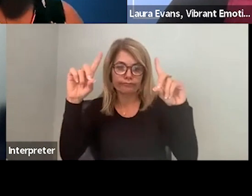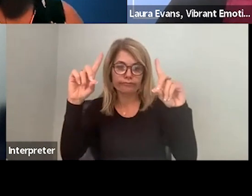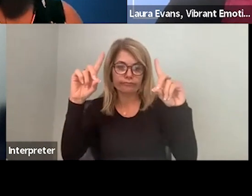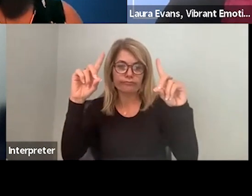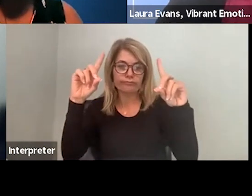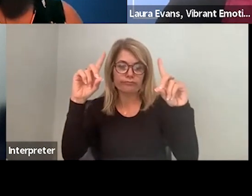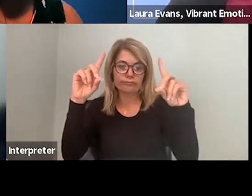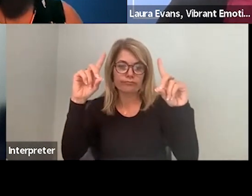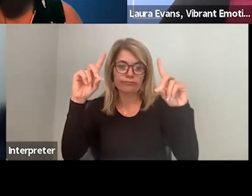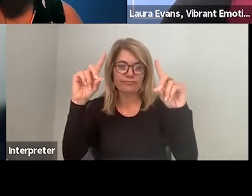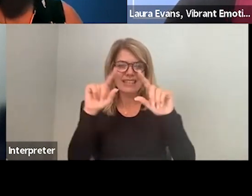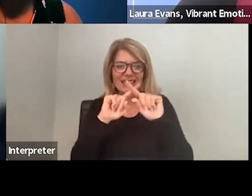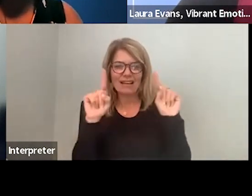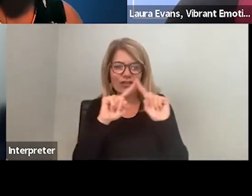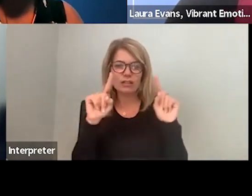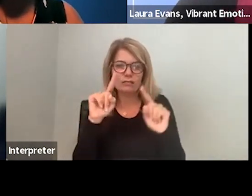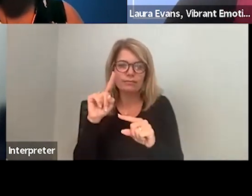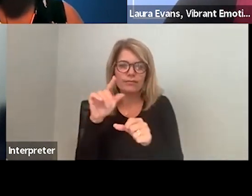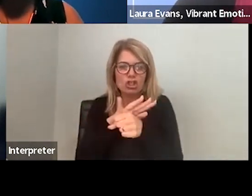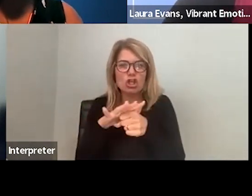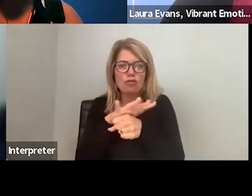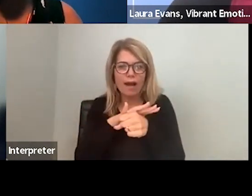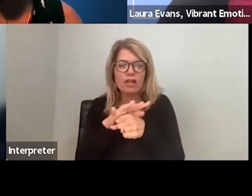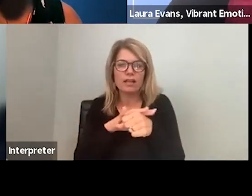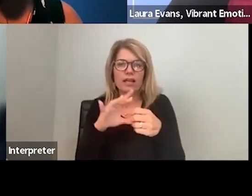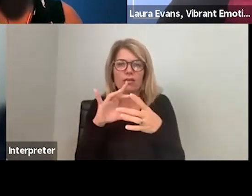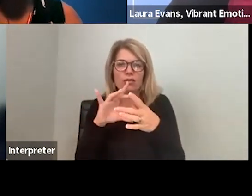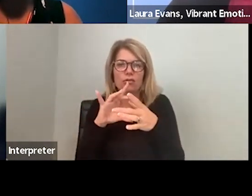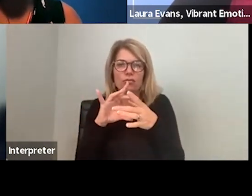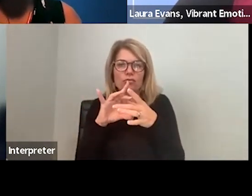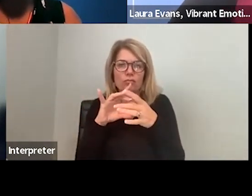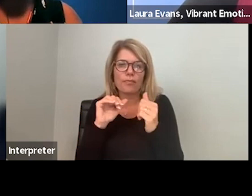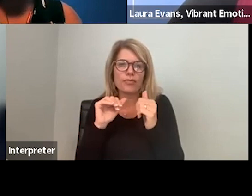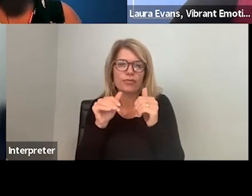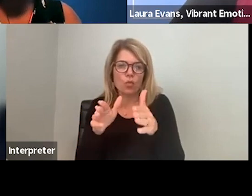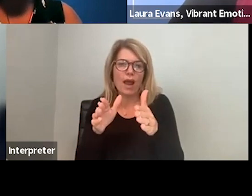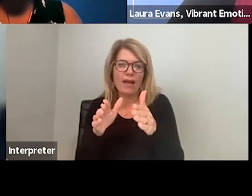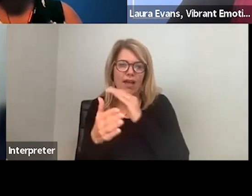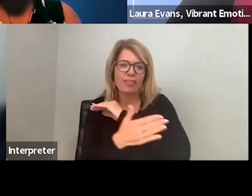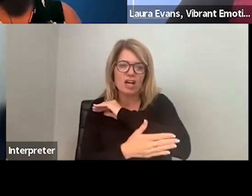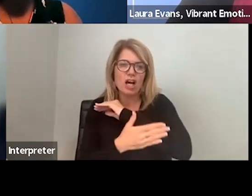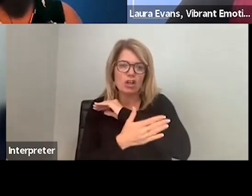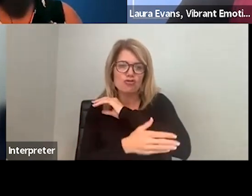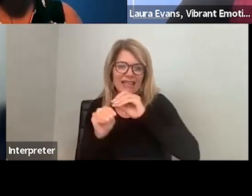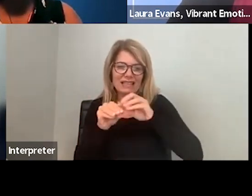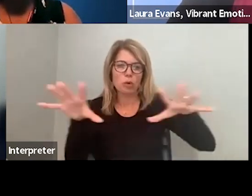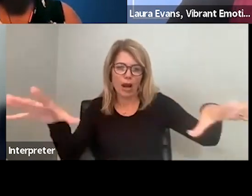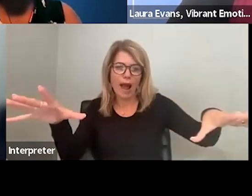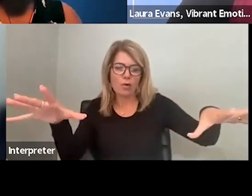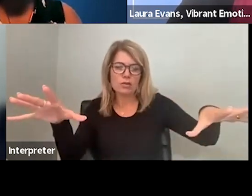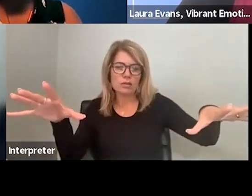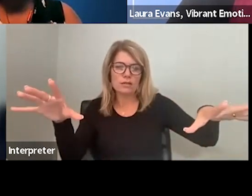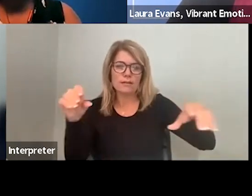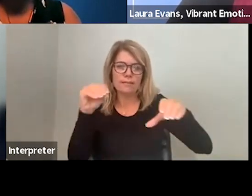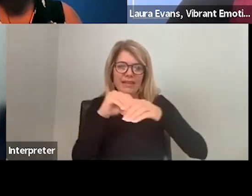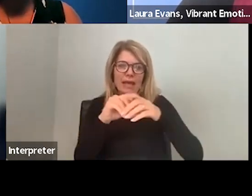differences in the demographics that are geographically related to the way our country population is spread out in certain